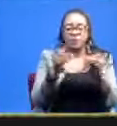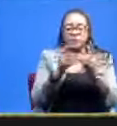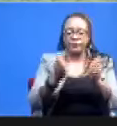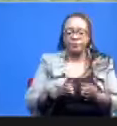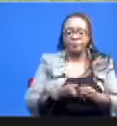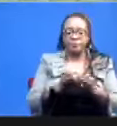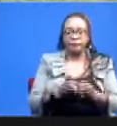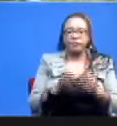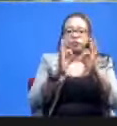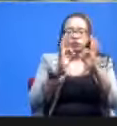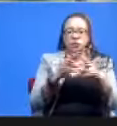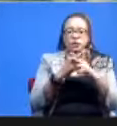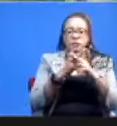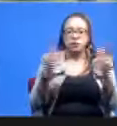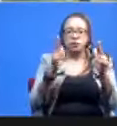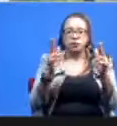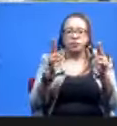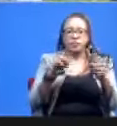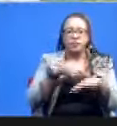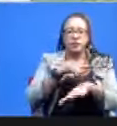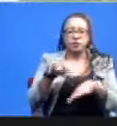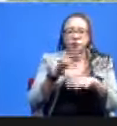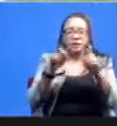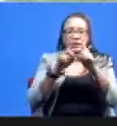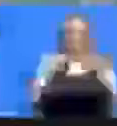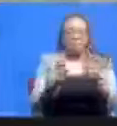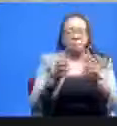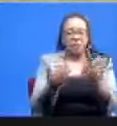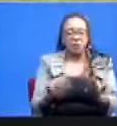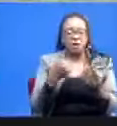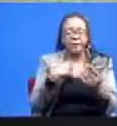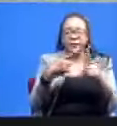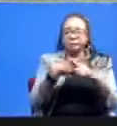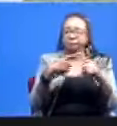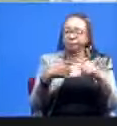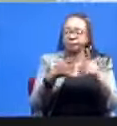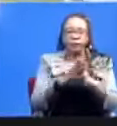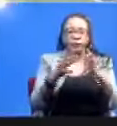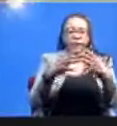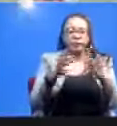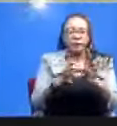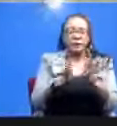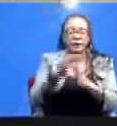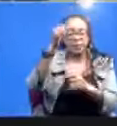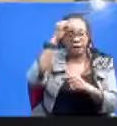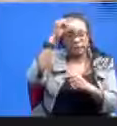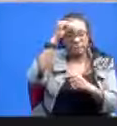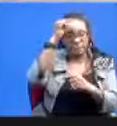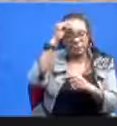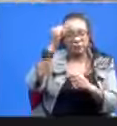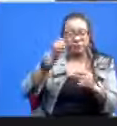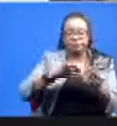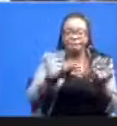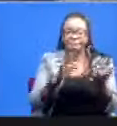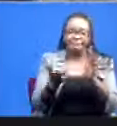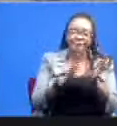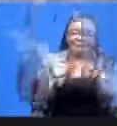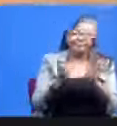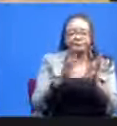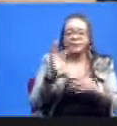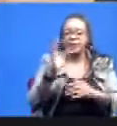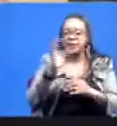kickoff of the KCSE national exam, has drawn controversy with the family and the government divided on where